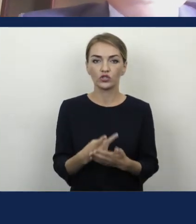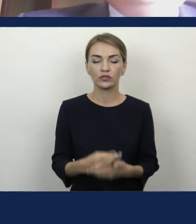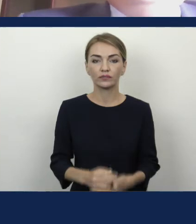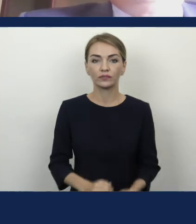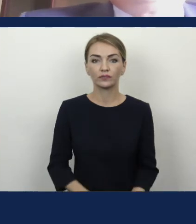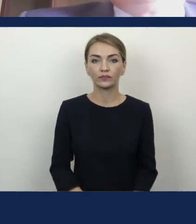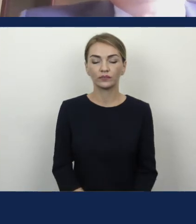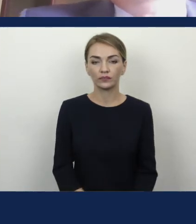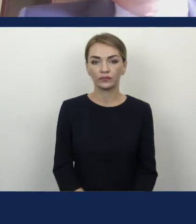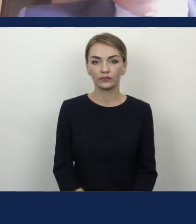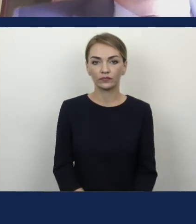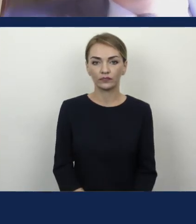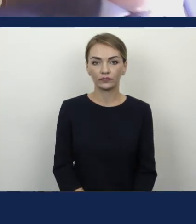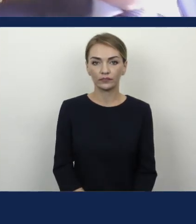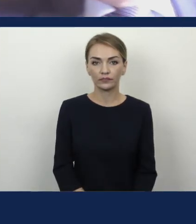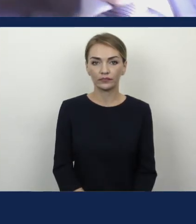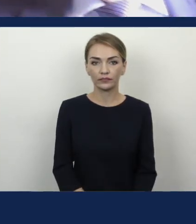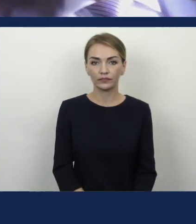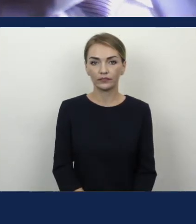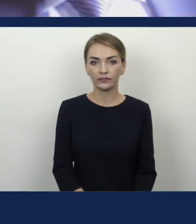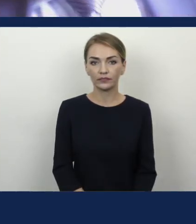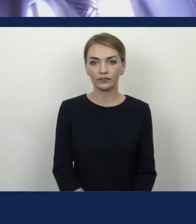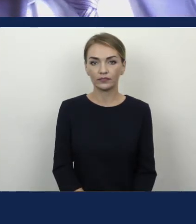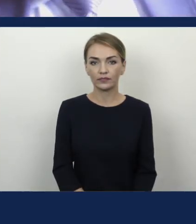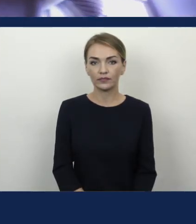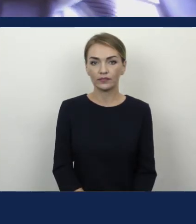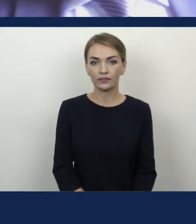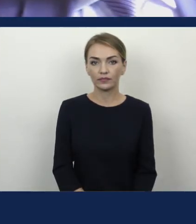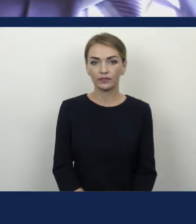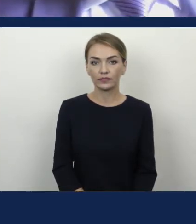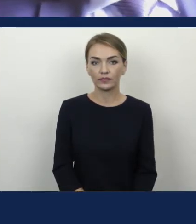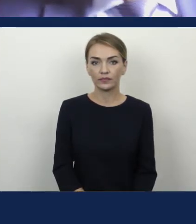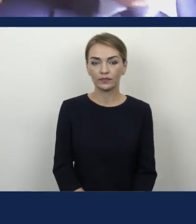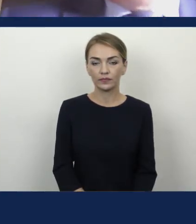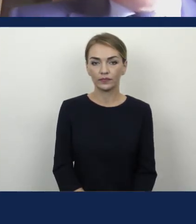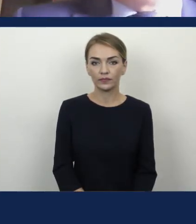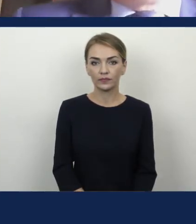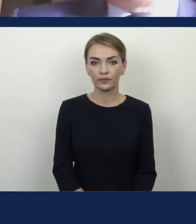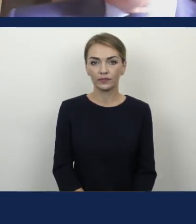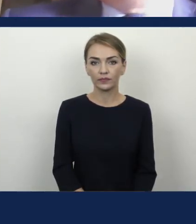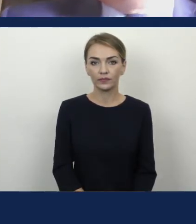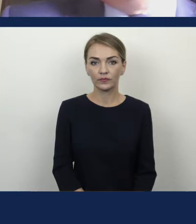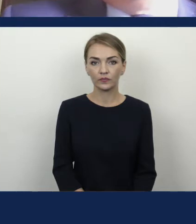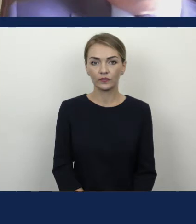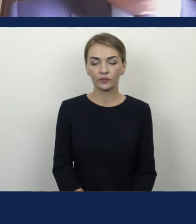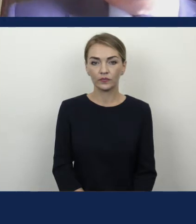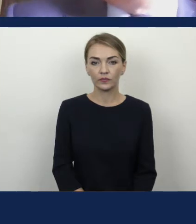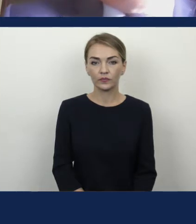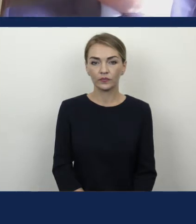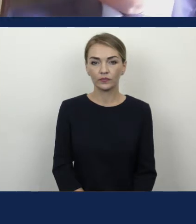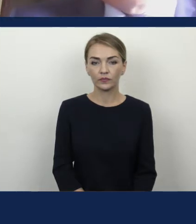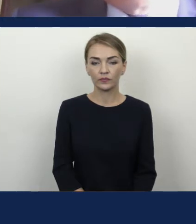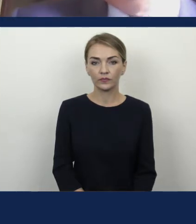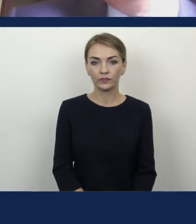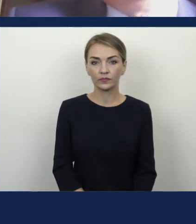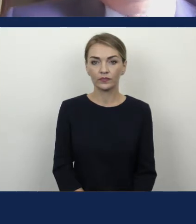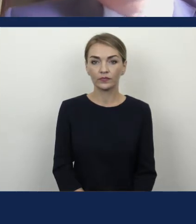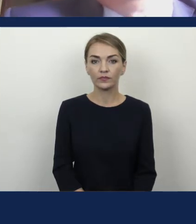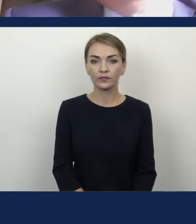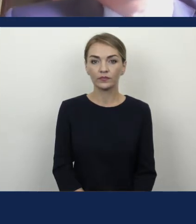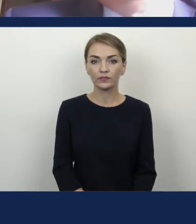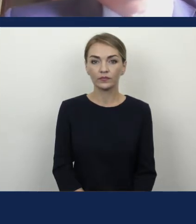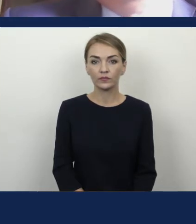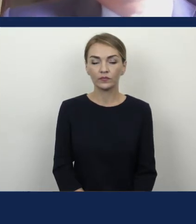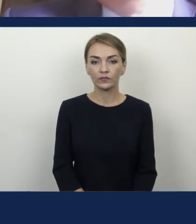The most prominent recent issue in the Lithuanian electoral law concerns the right